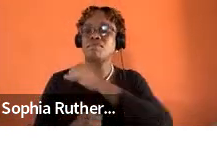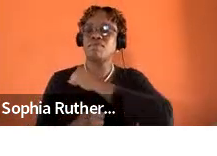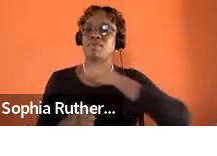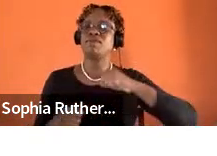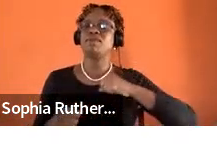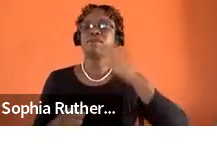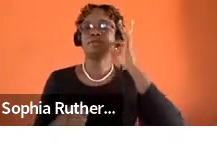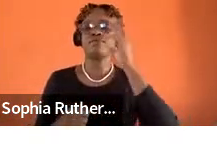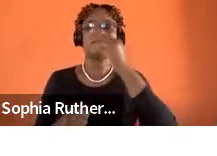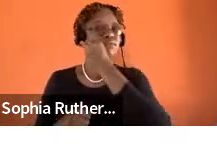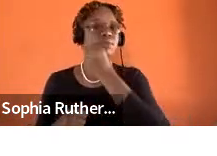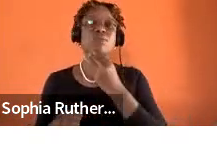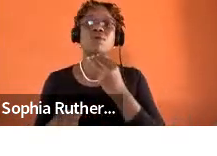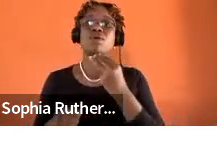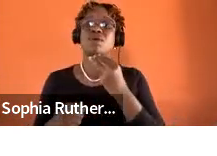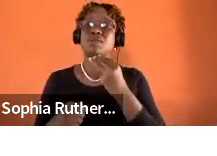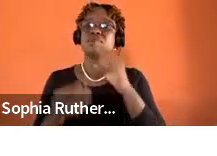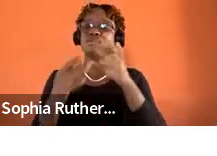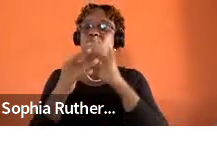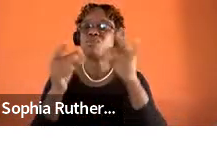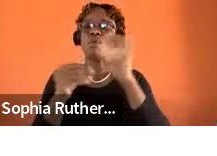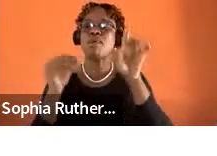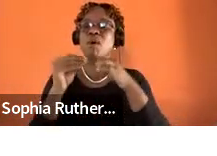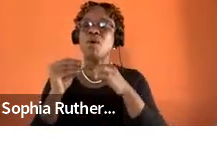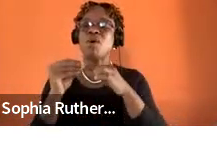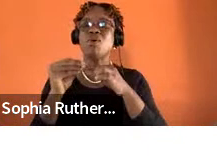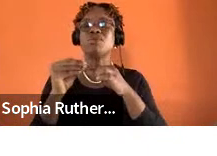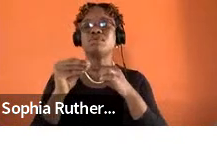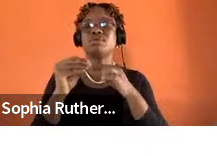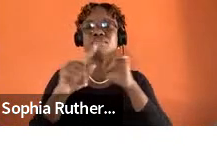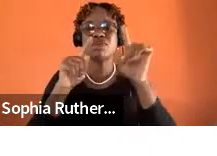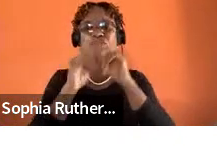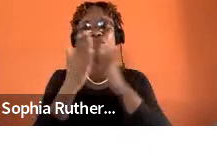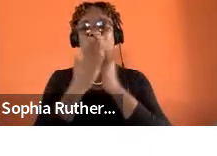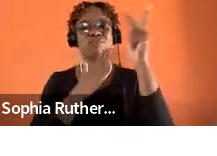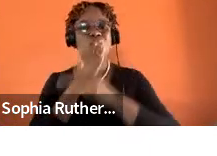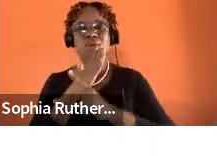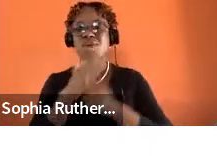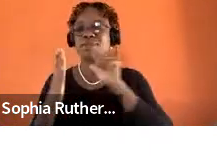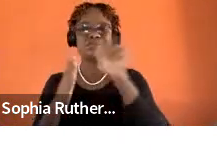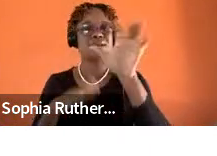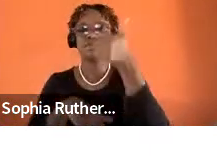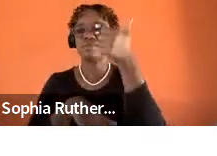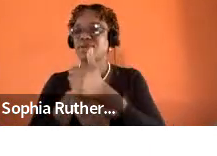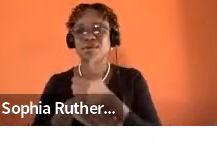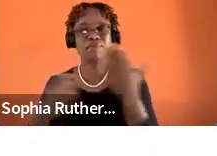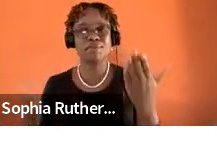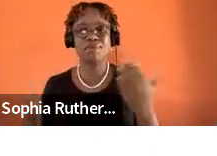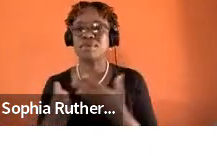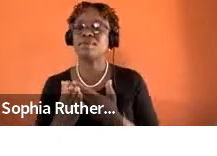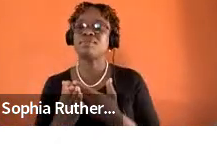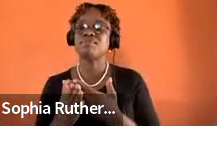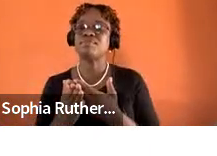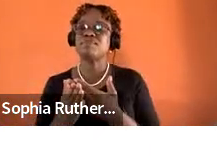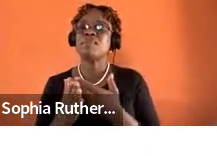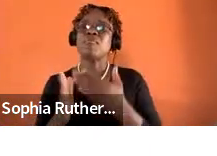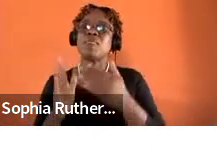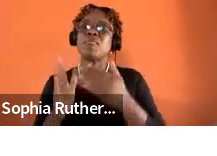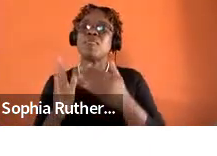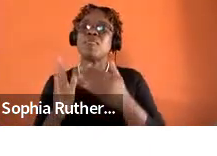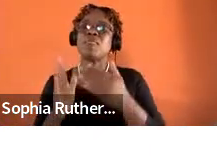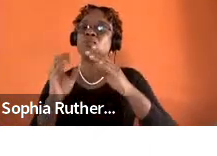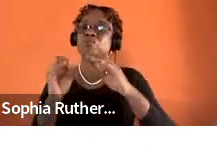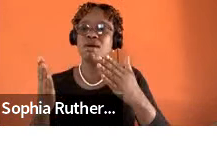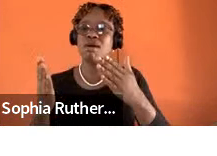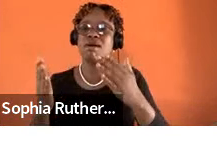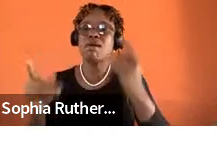lack of specific programs for persons with disabilities. And one of those things relates to proper diagnosis. So many persons